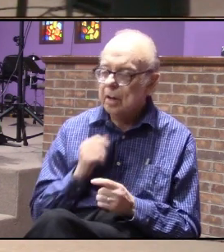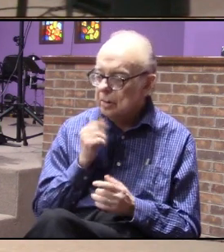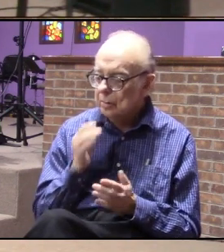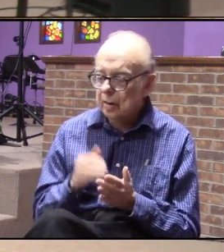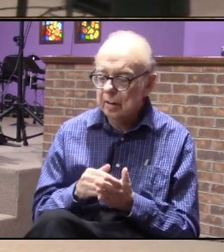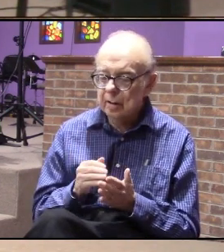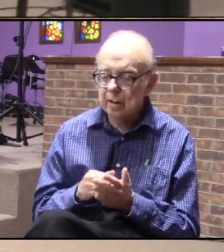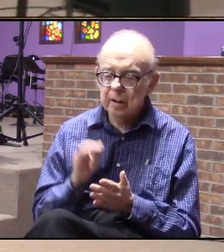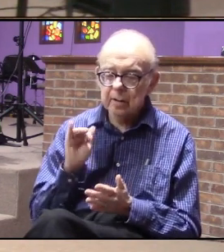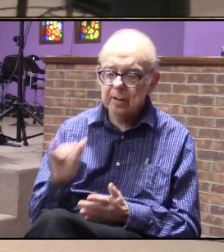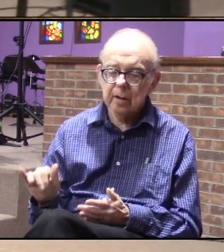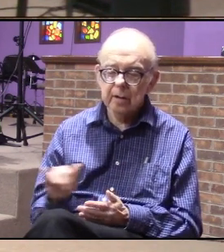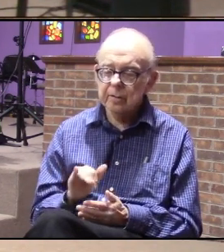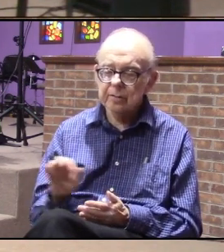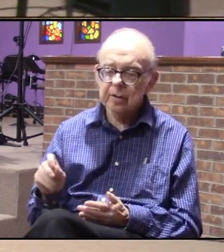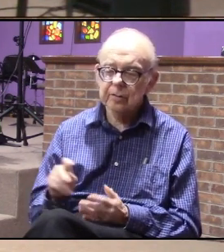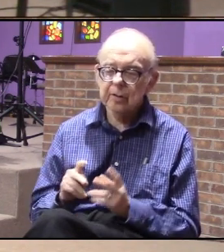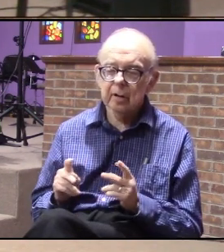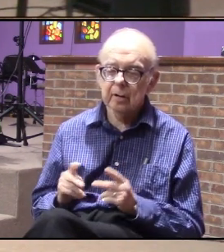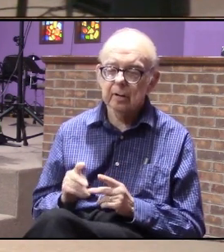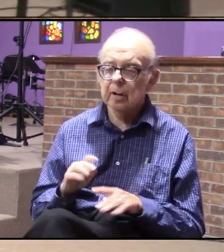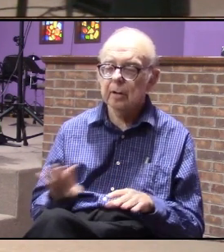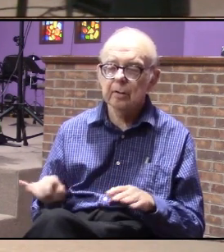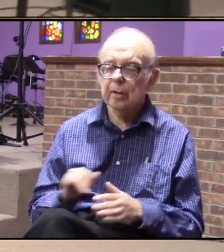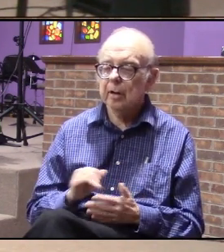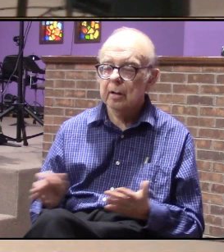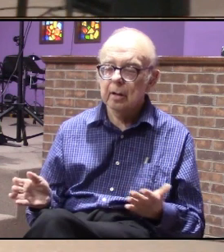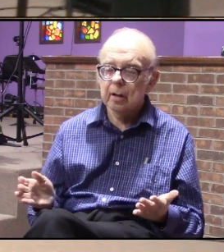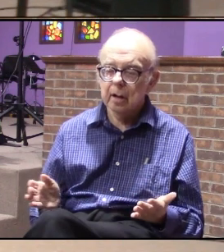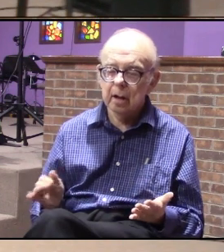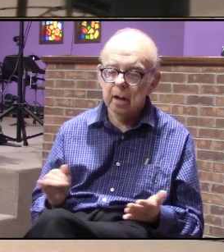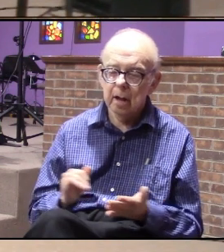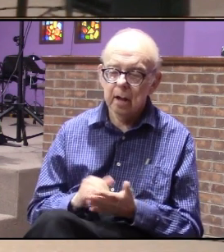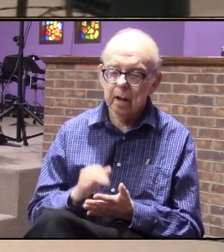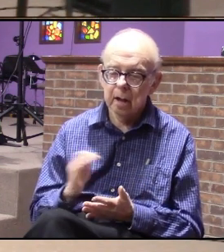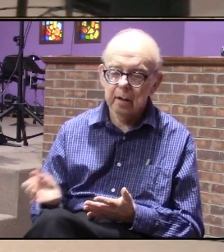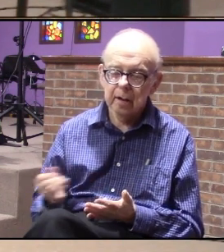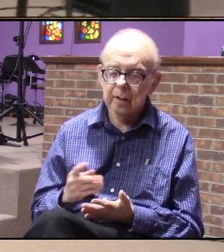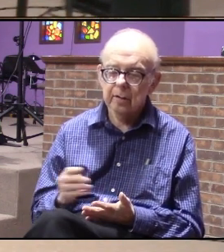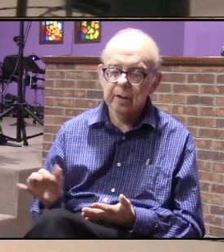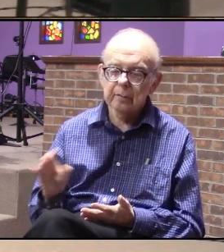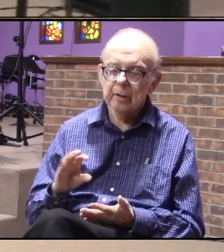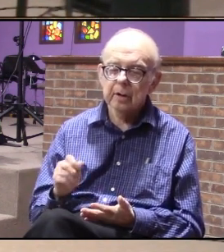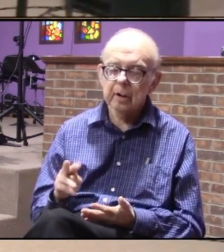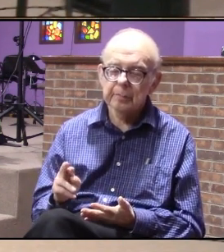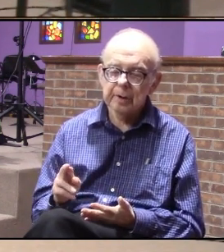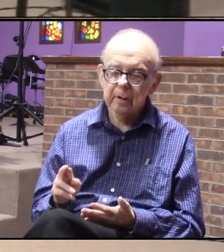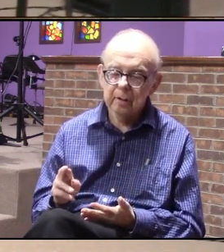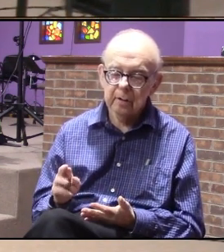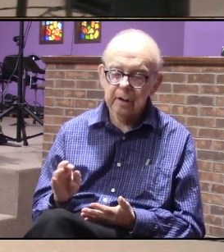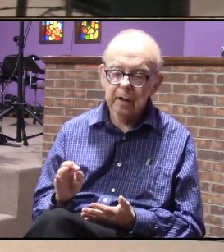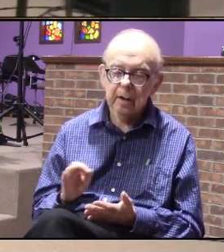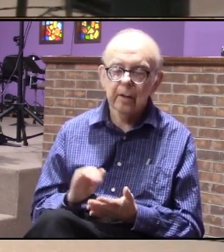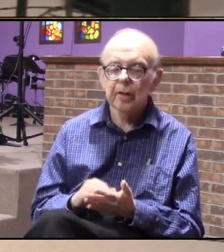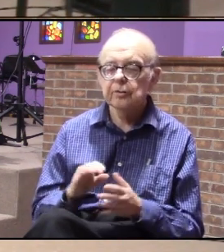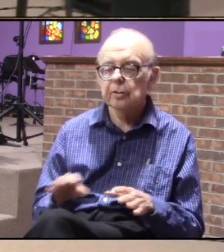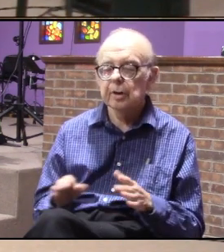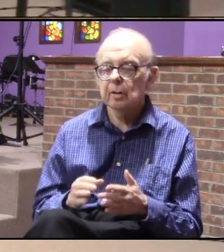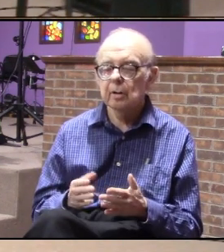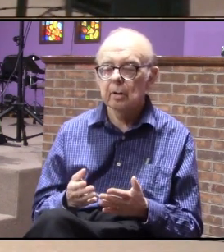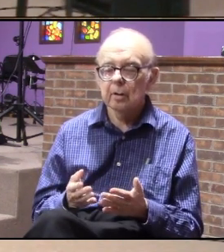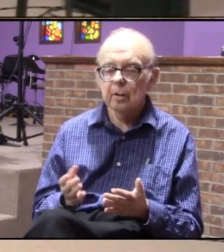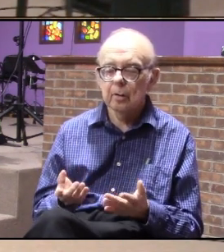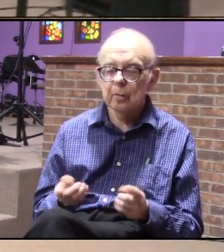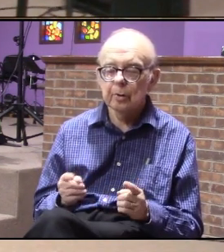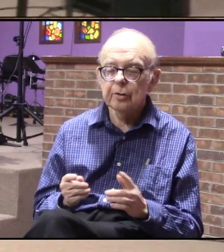you stay at the same place doing the same thing with the same company than you did when you